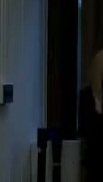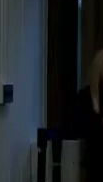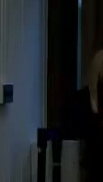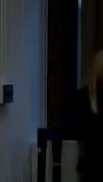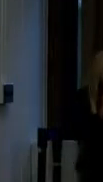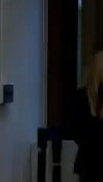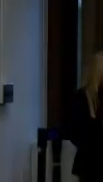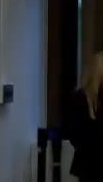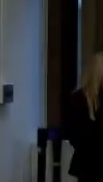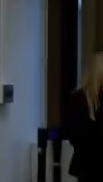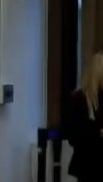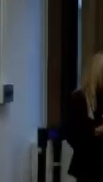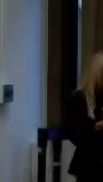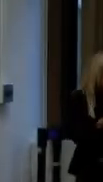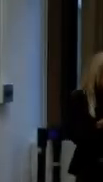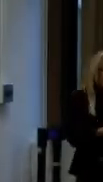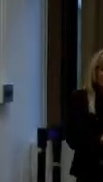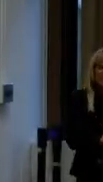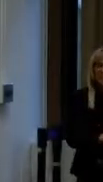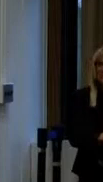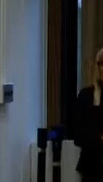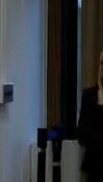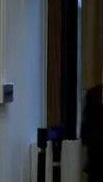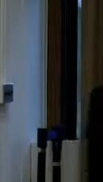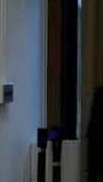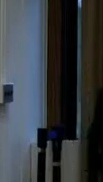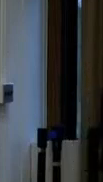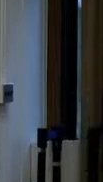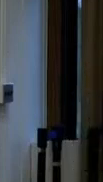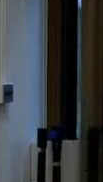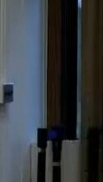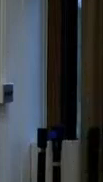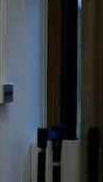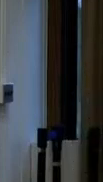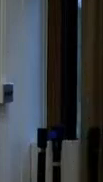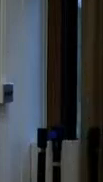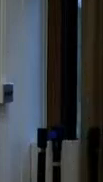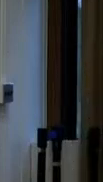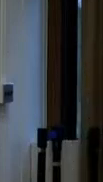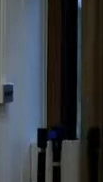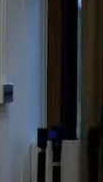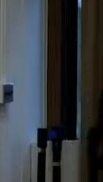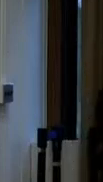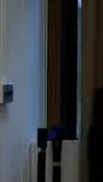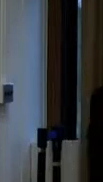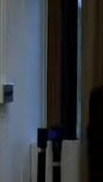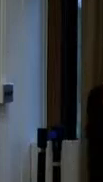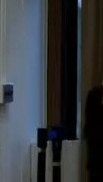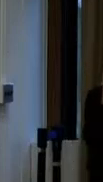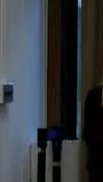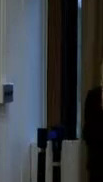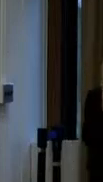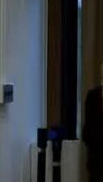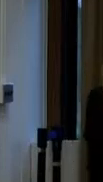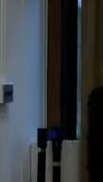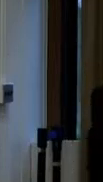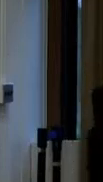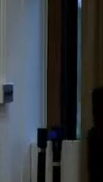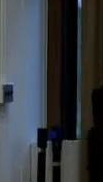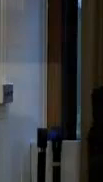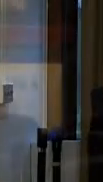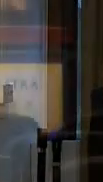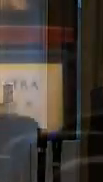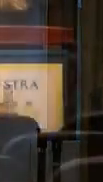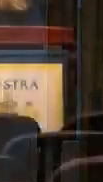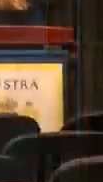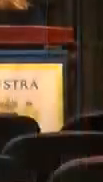is. So I'm going to introduce my colleague, Mr. Matt Jones, who is an elementary STEM teacher, and he